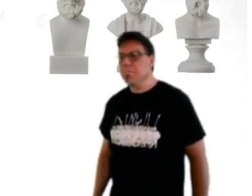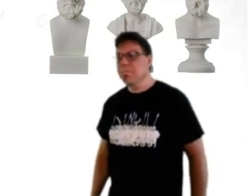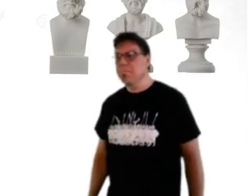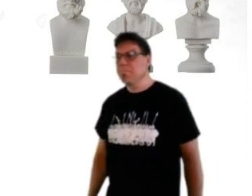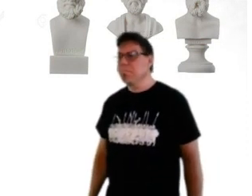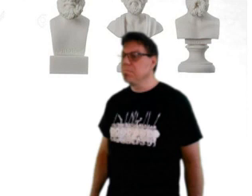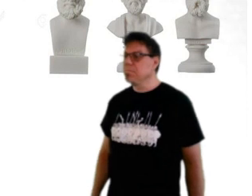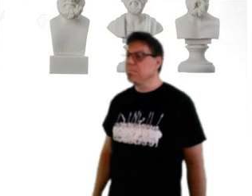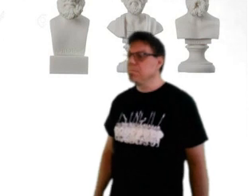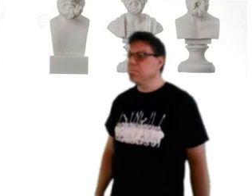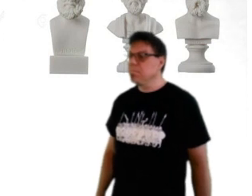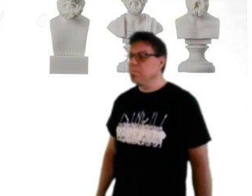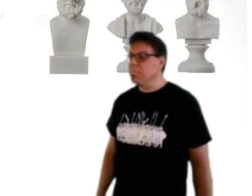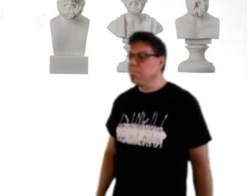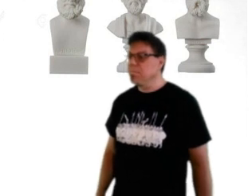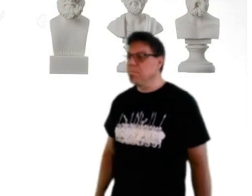Yes!